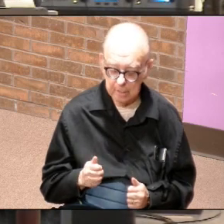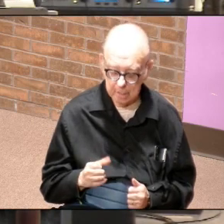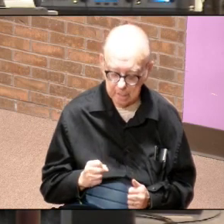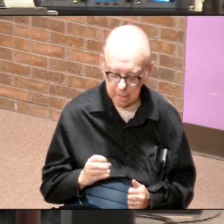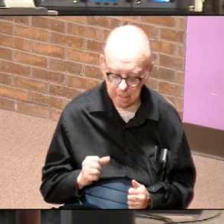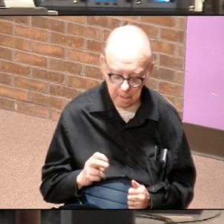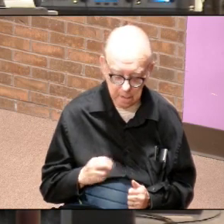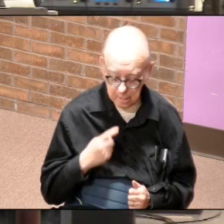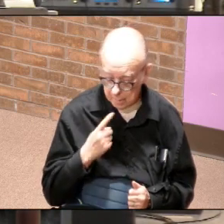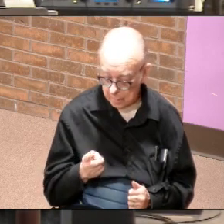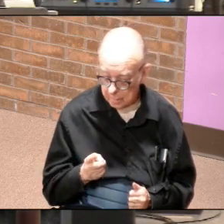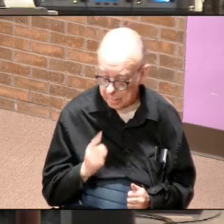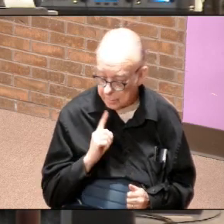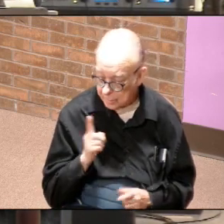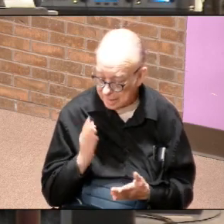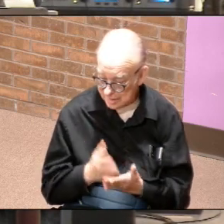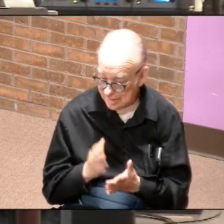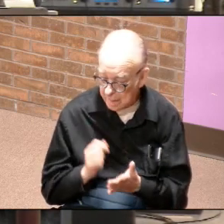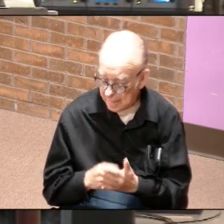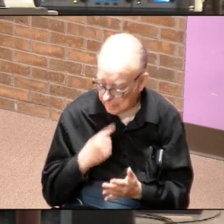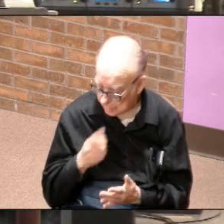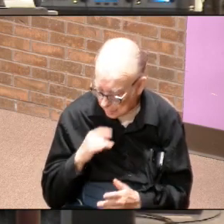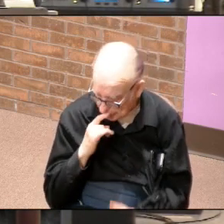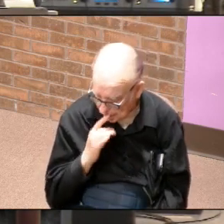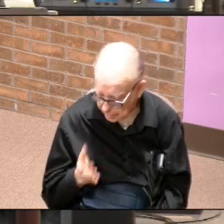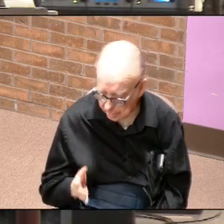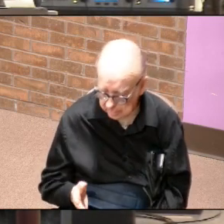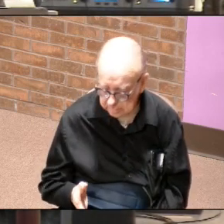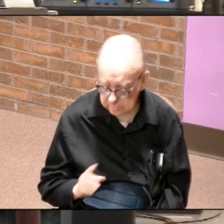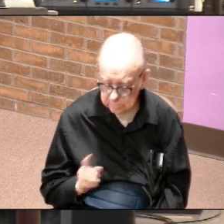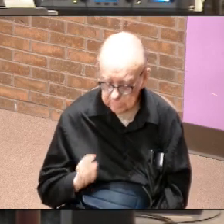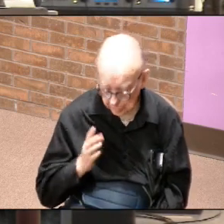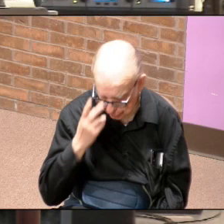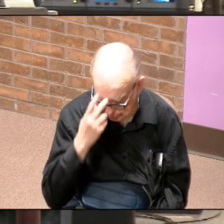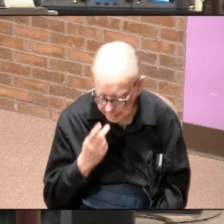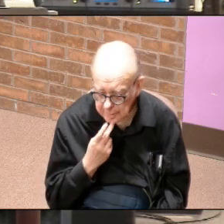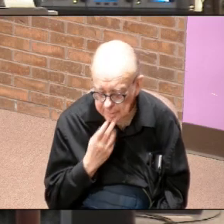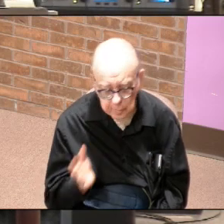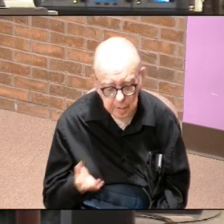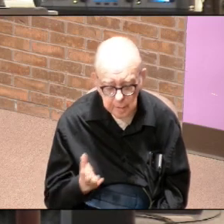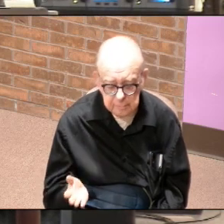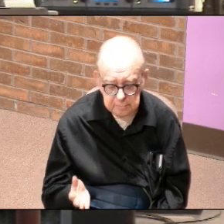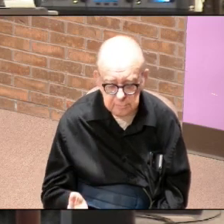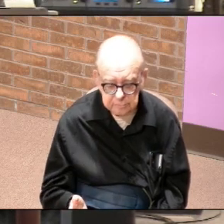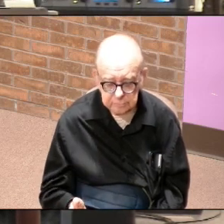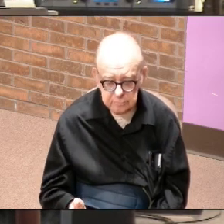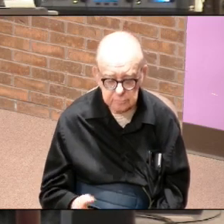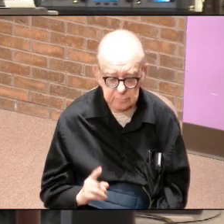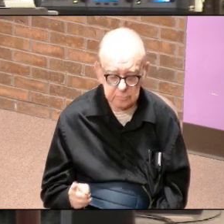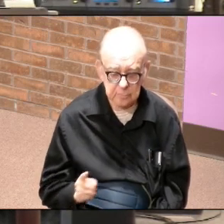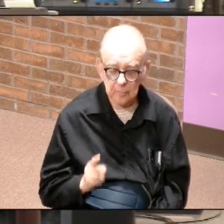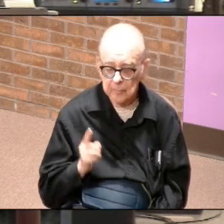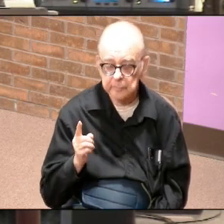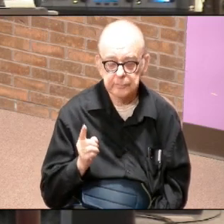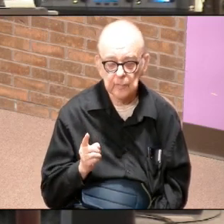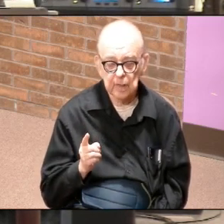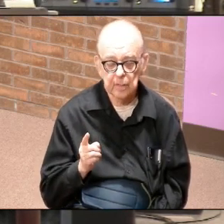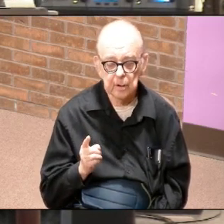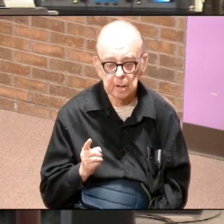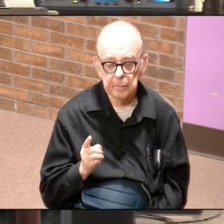And we went over and said, you need to stop. Where's your parents? Well, they're